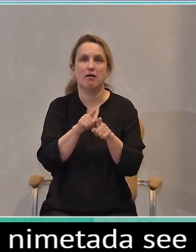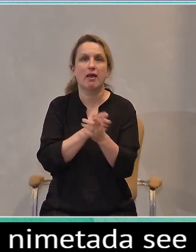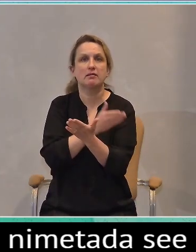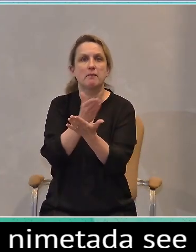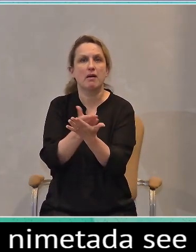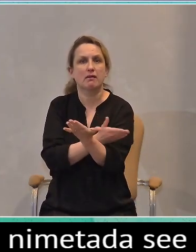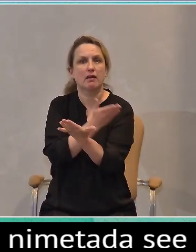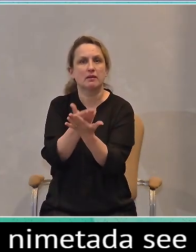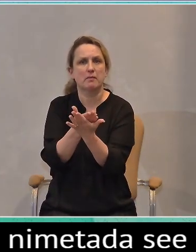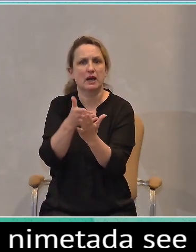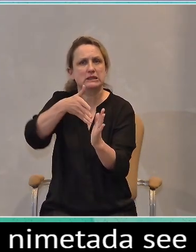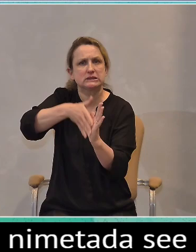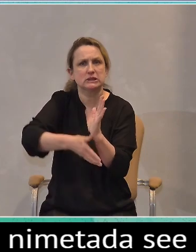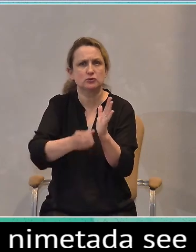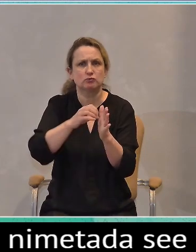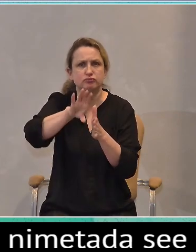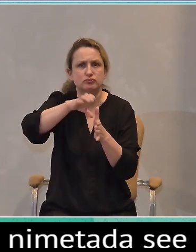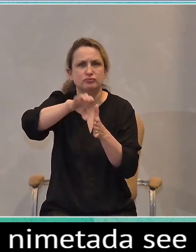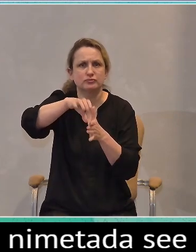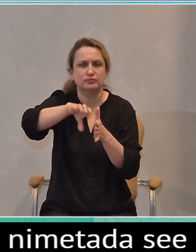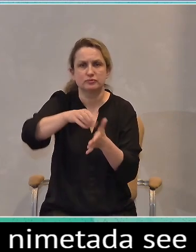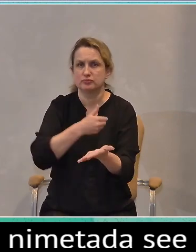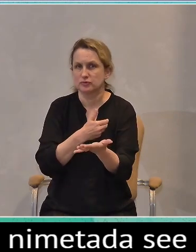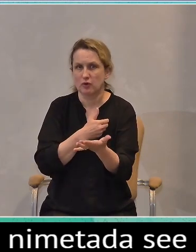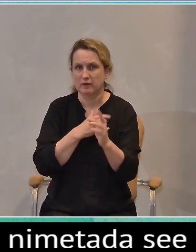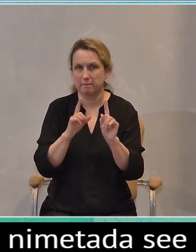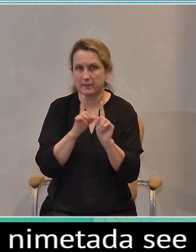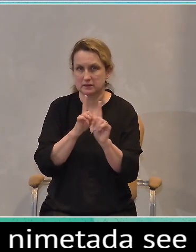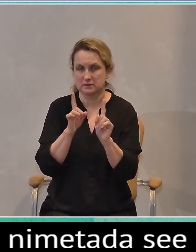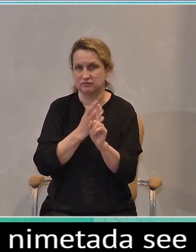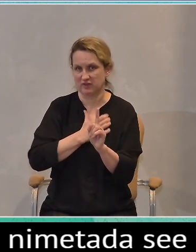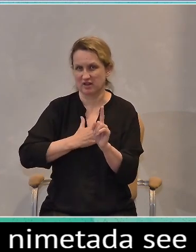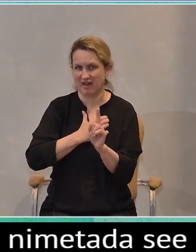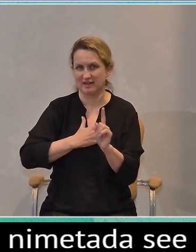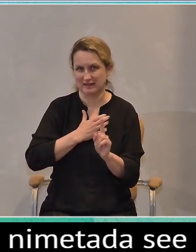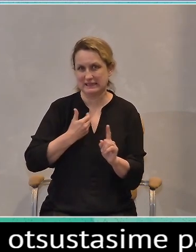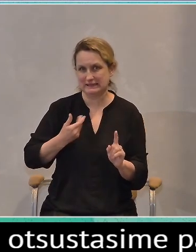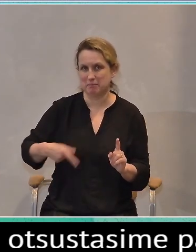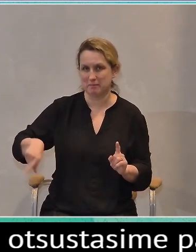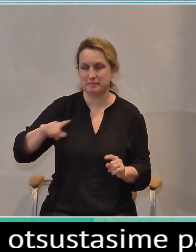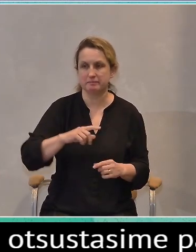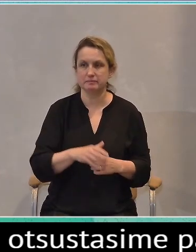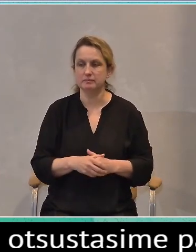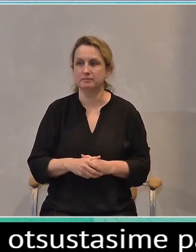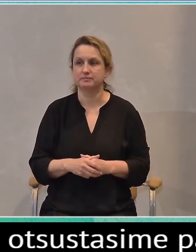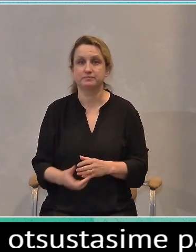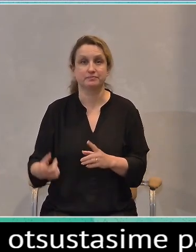Information about new info sheets is posted here as well, and everybody is welcome to join and suggest for additions or material